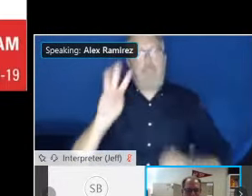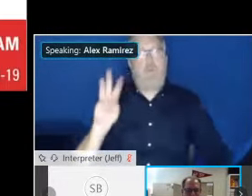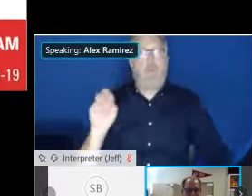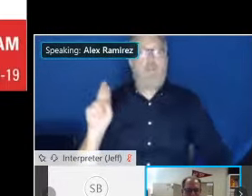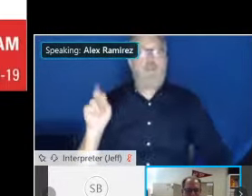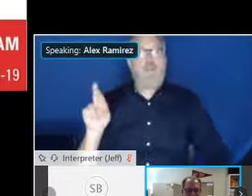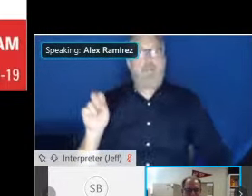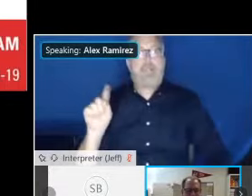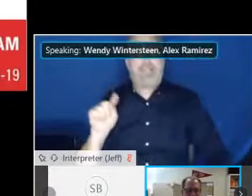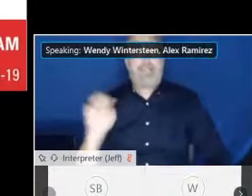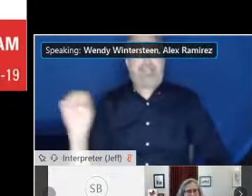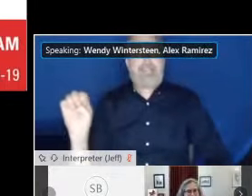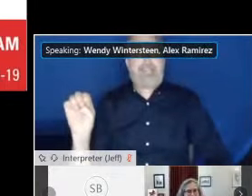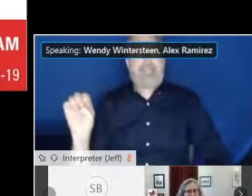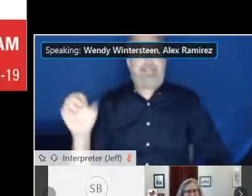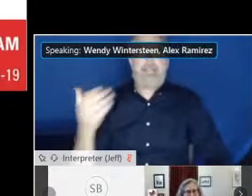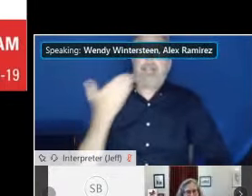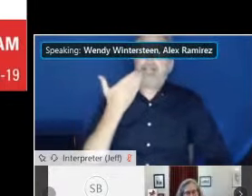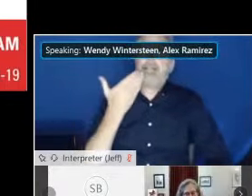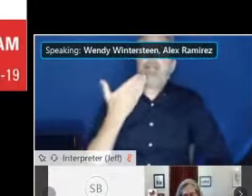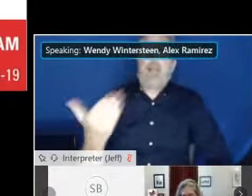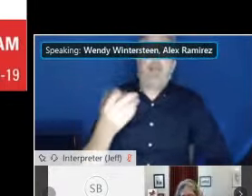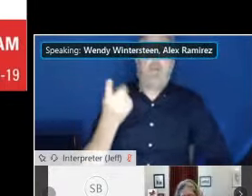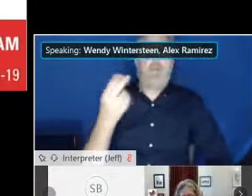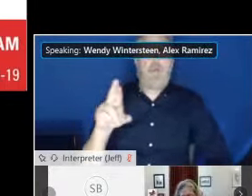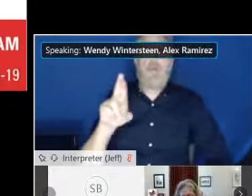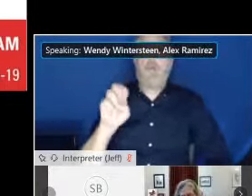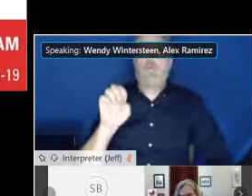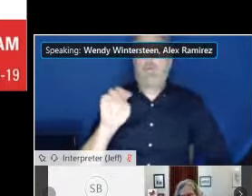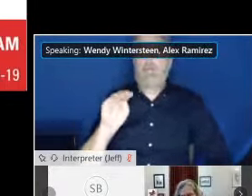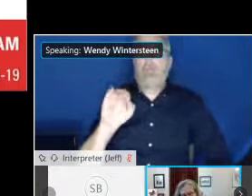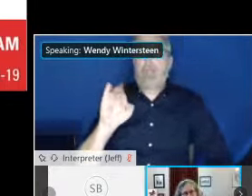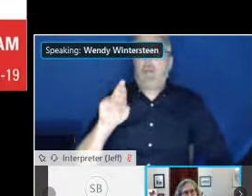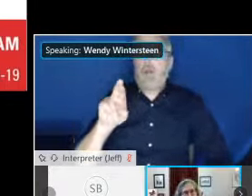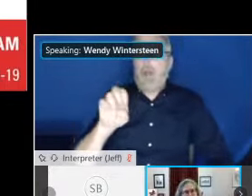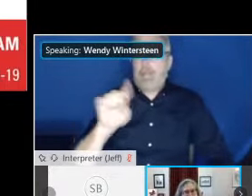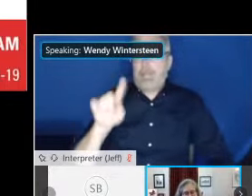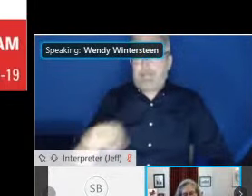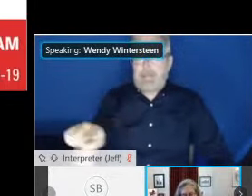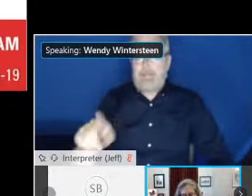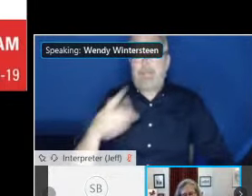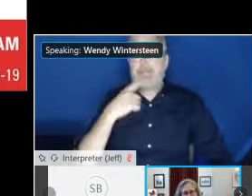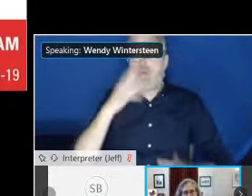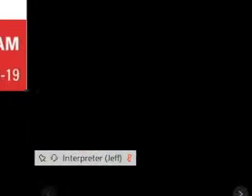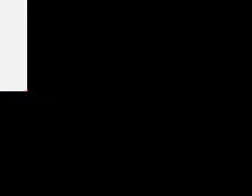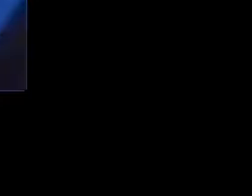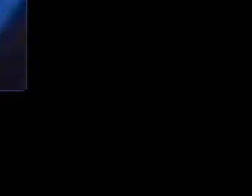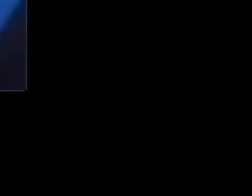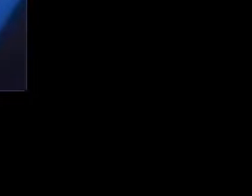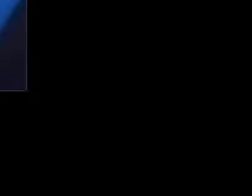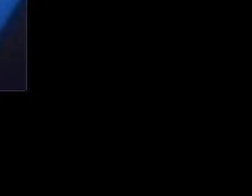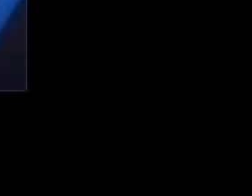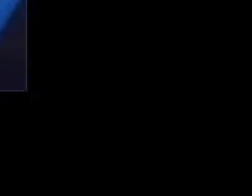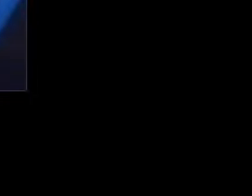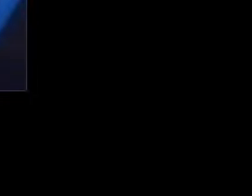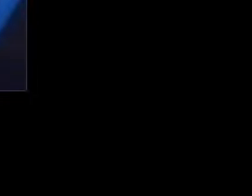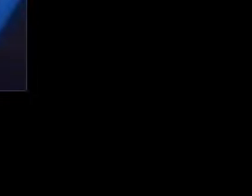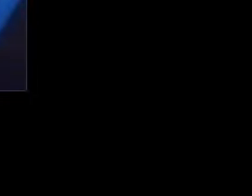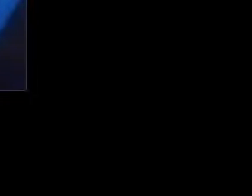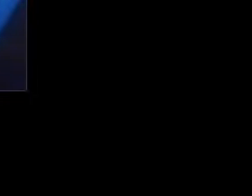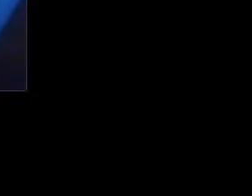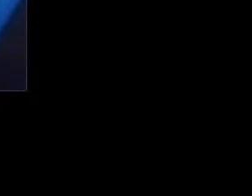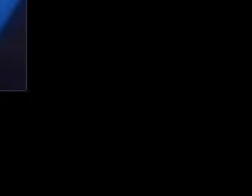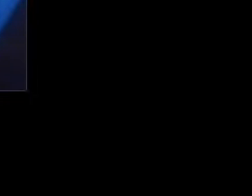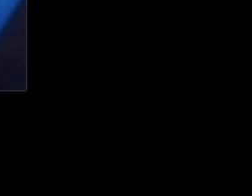Winterstein. Dr. Ramirez, thank you so much for that great presentation. Really appreciate it. And I'd like to now go